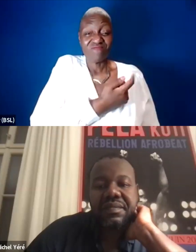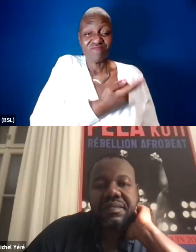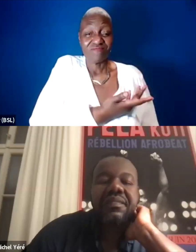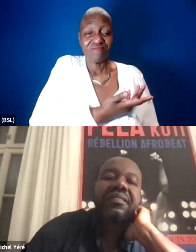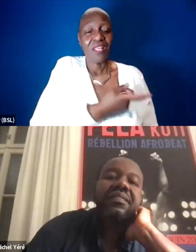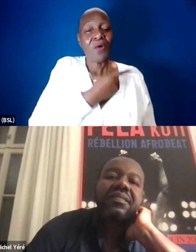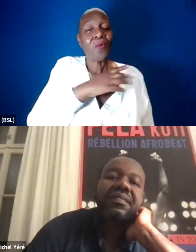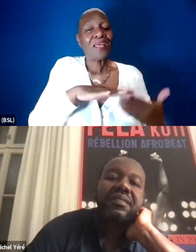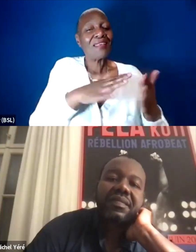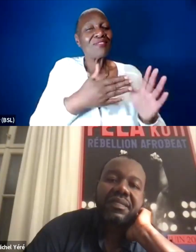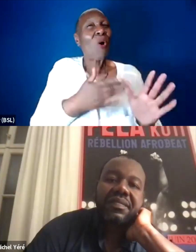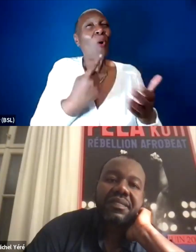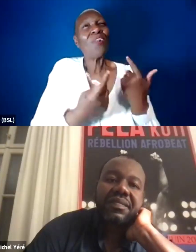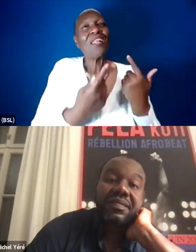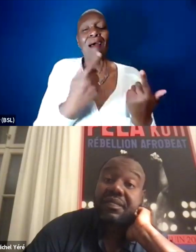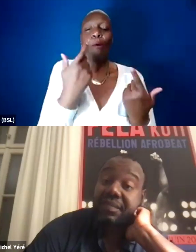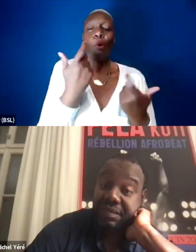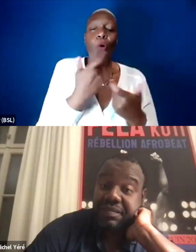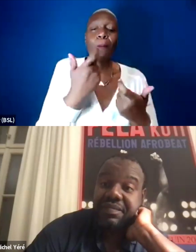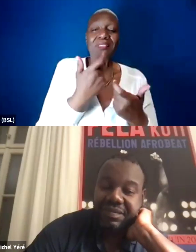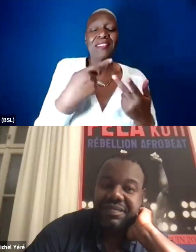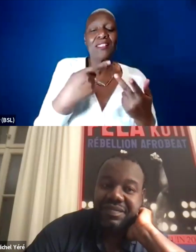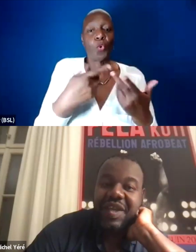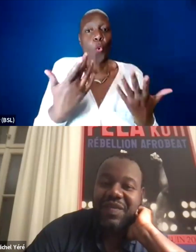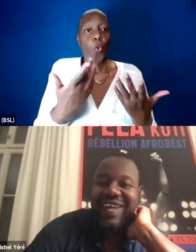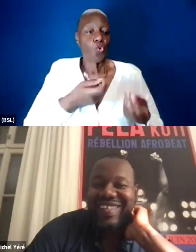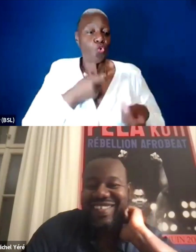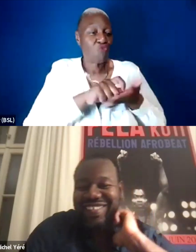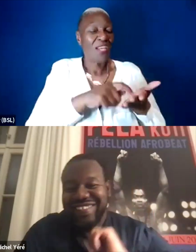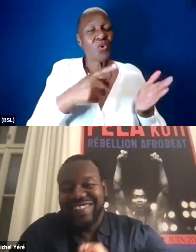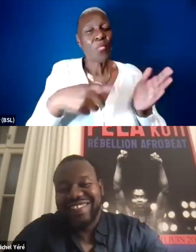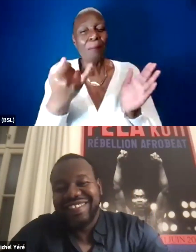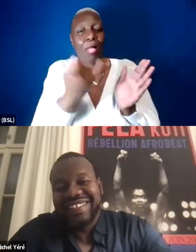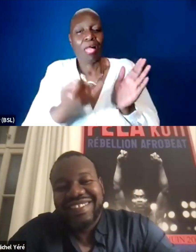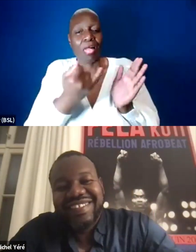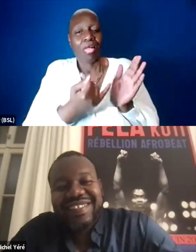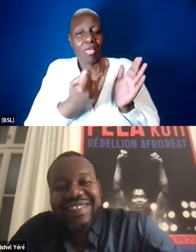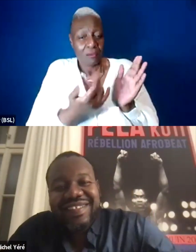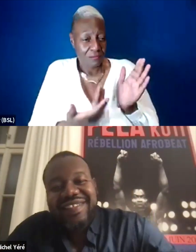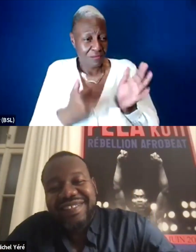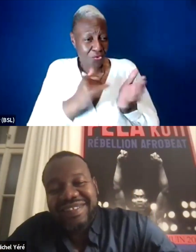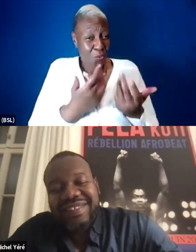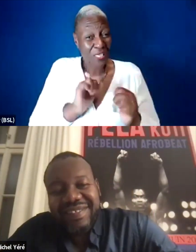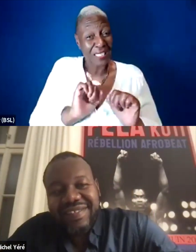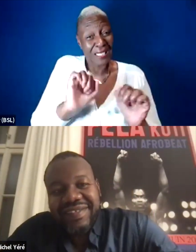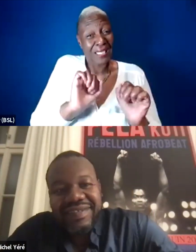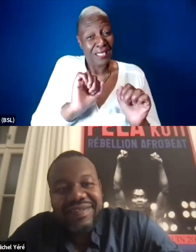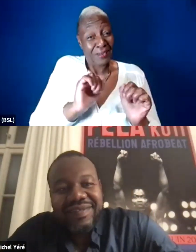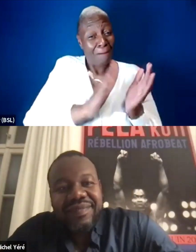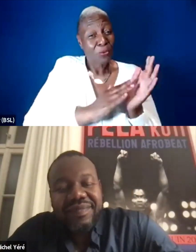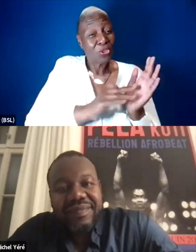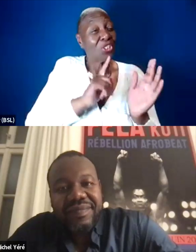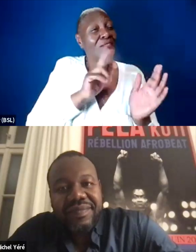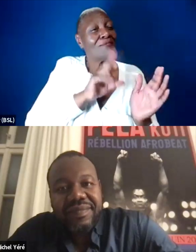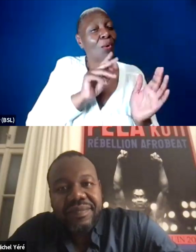it's not comedy or if it's not being written to be criticized. So we don't really know what his spoken language was like